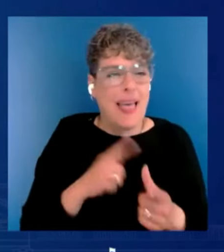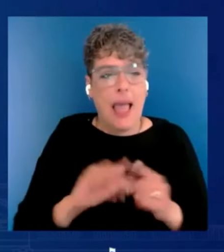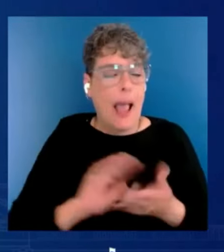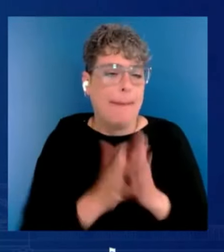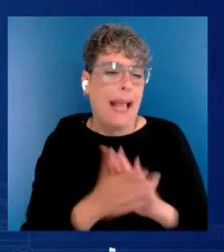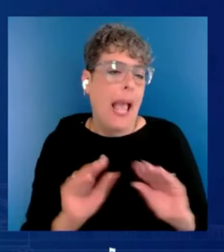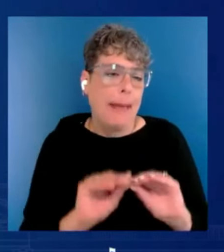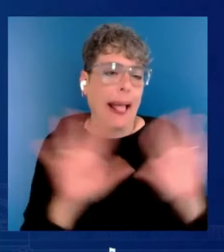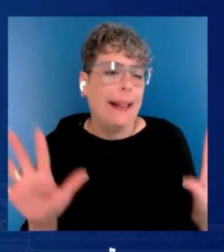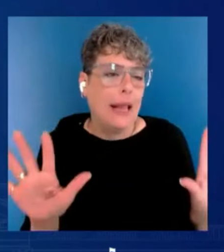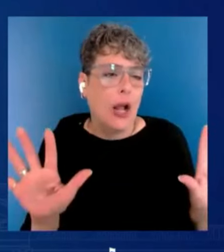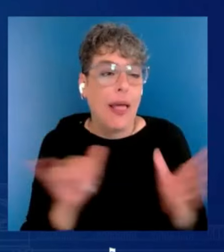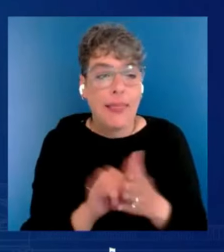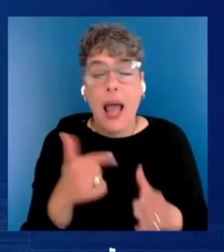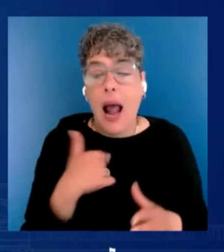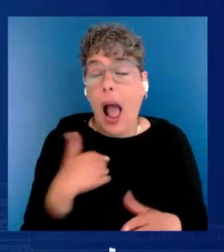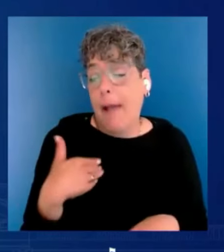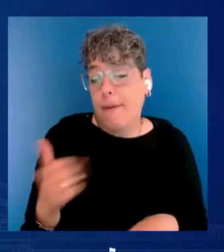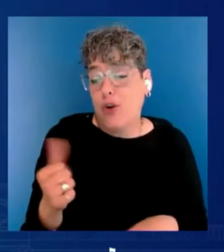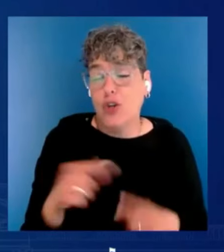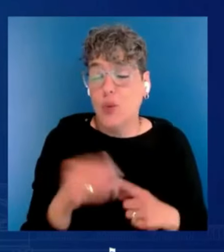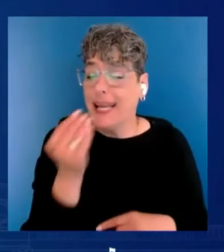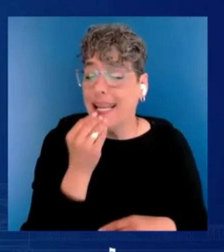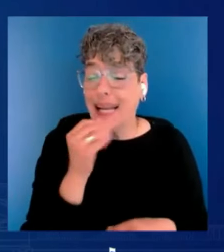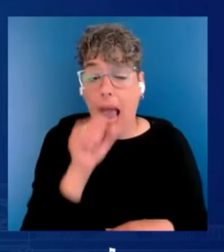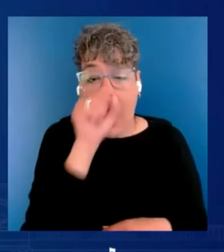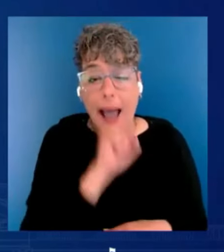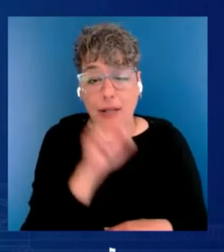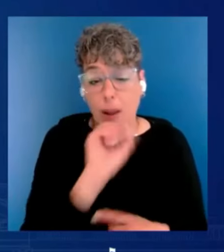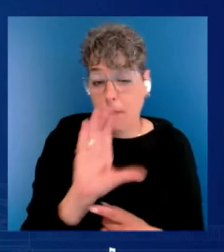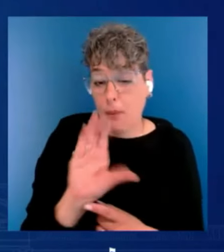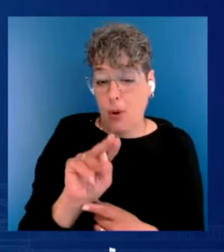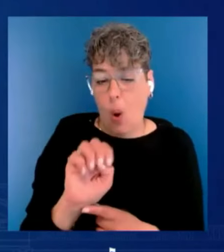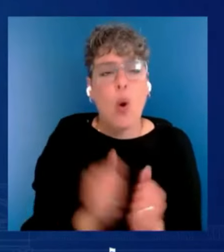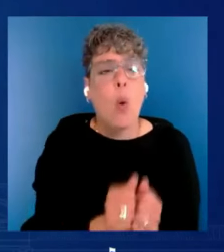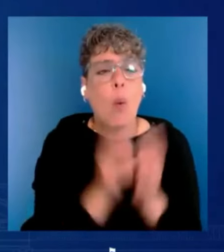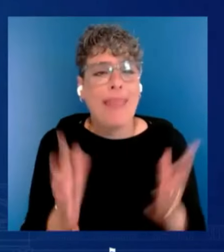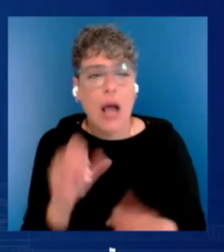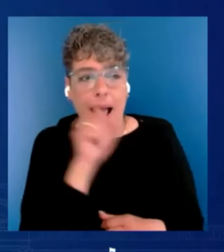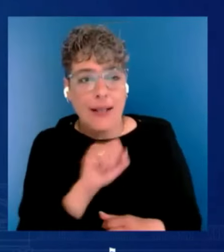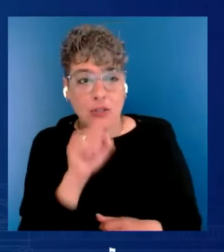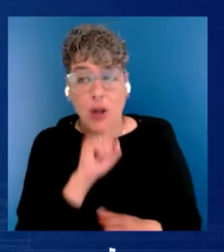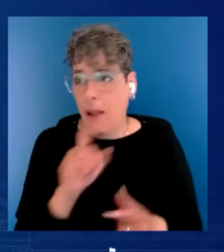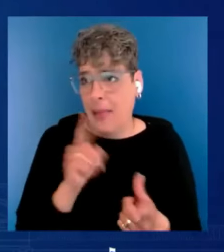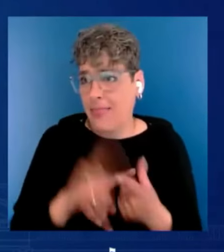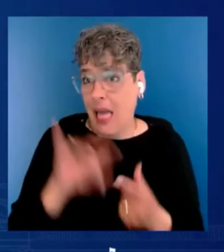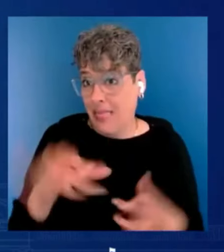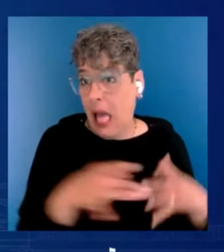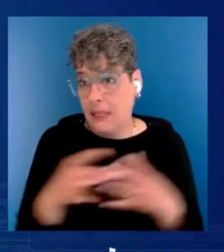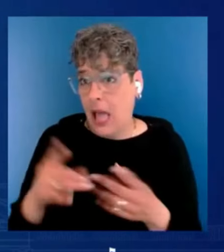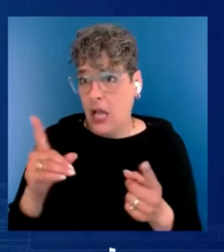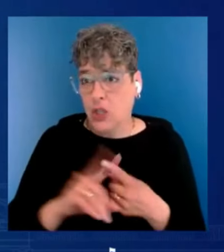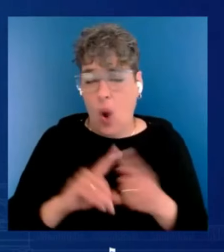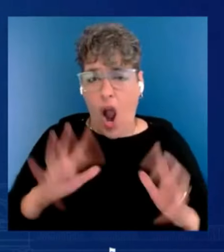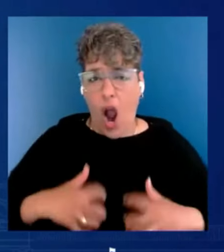cones without the ice cream. And that led to a bipartisan national uproar, calls for my